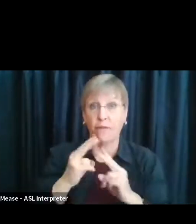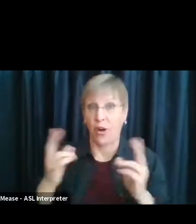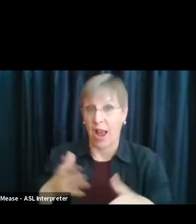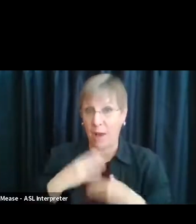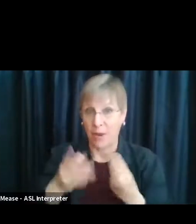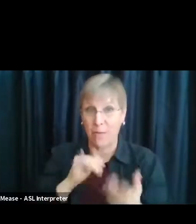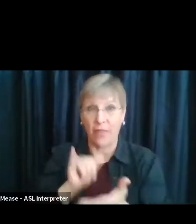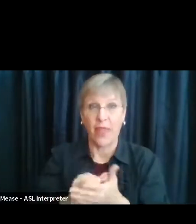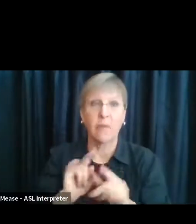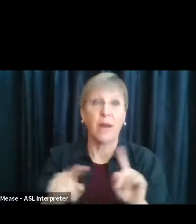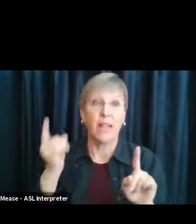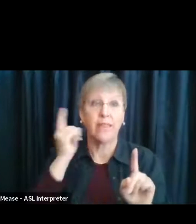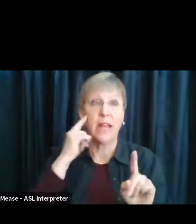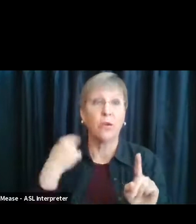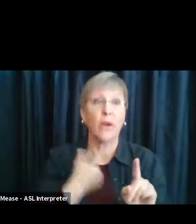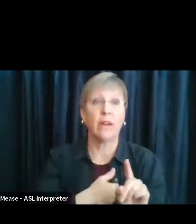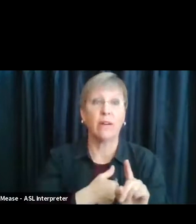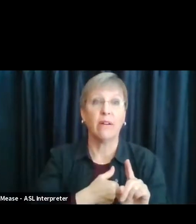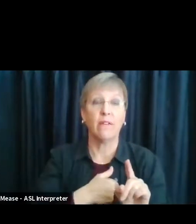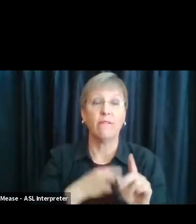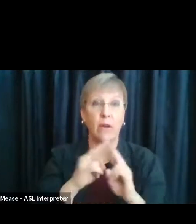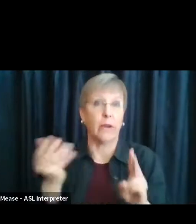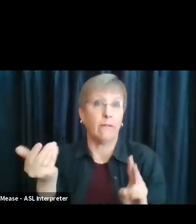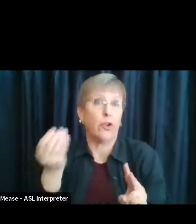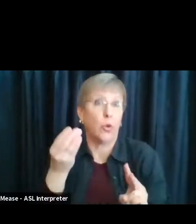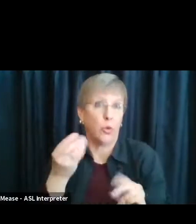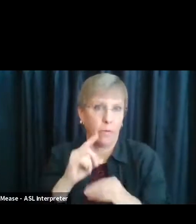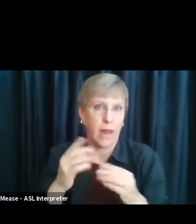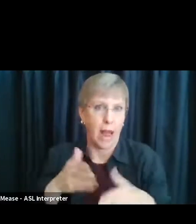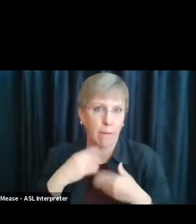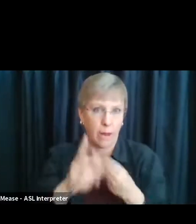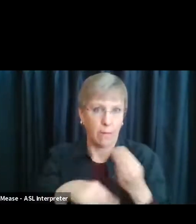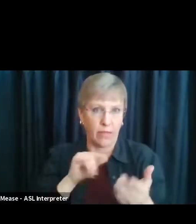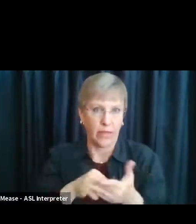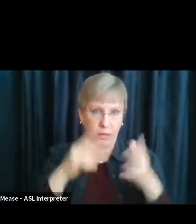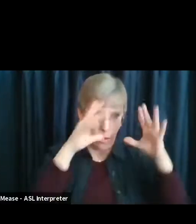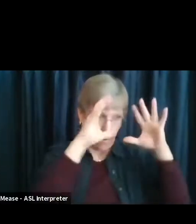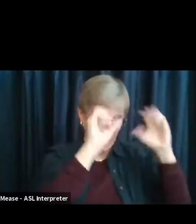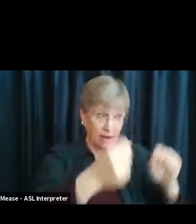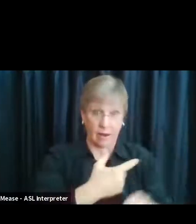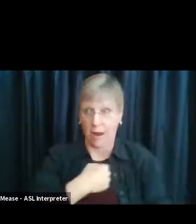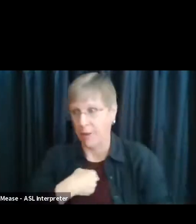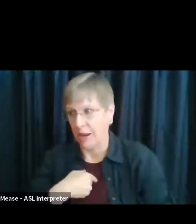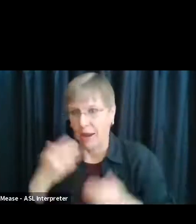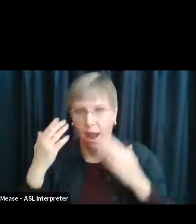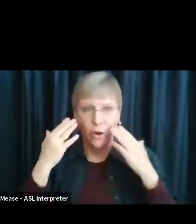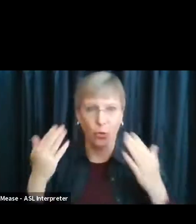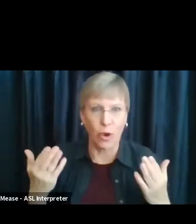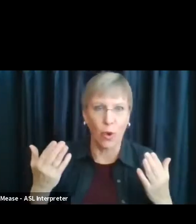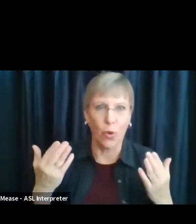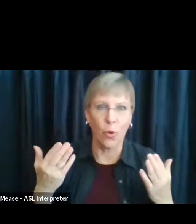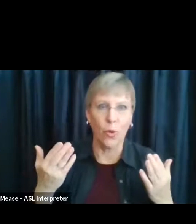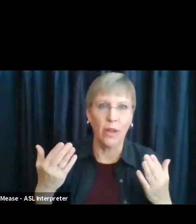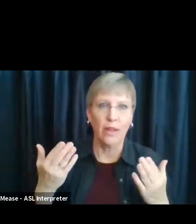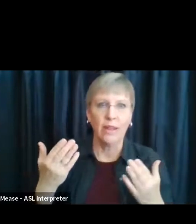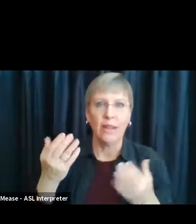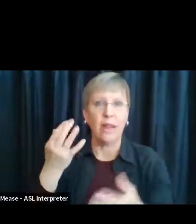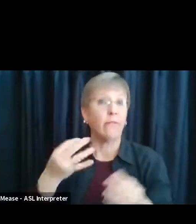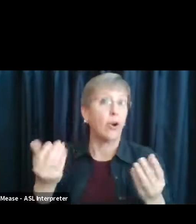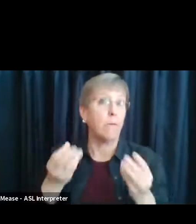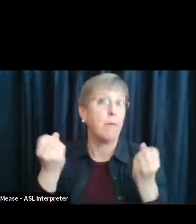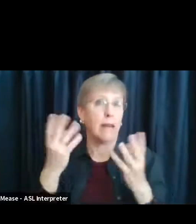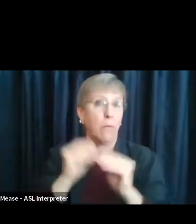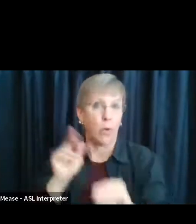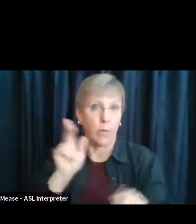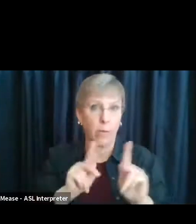But I mean, we are very, very few to be happy about it. There is a president and probably me. I don't know if there are so many more